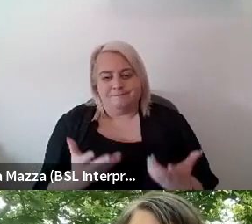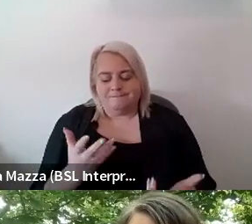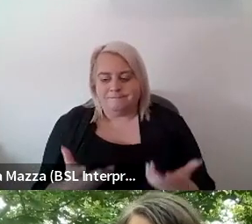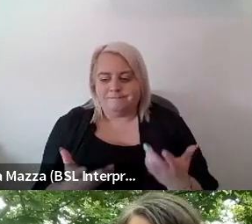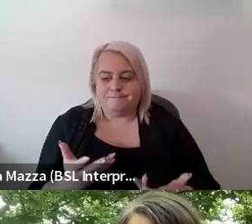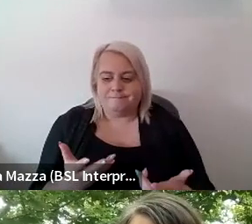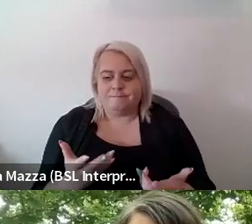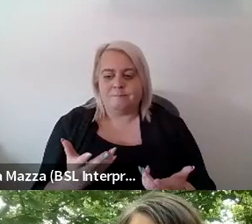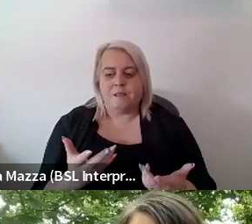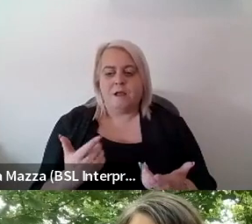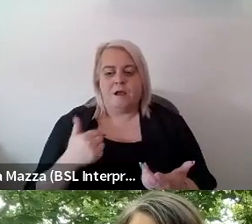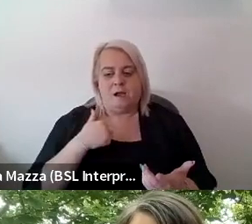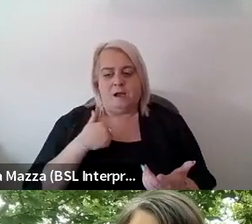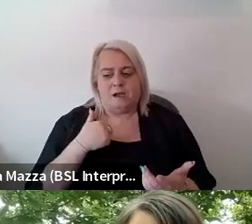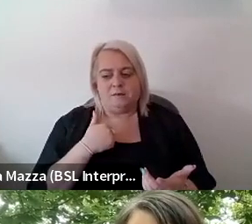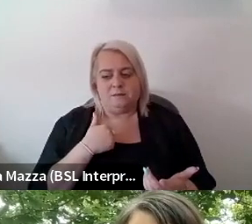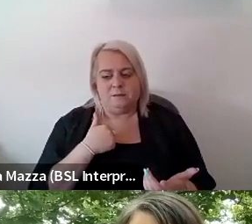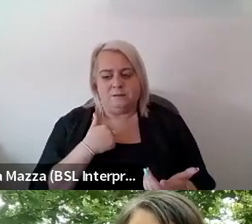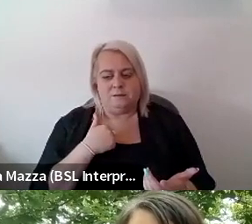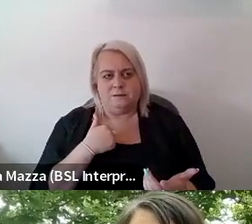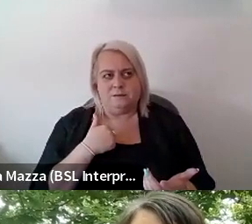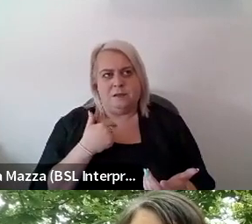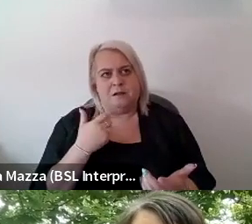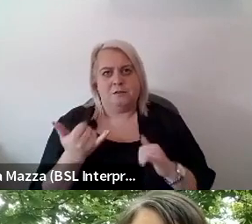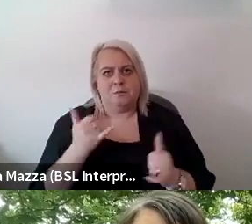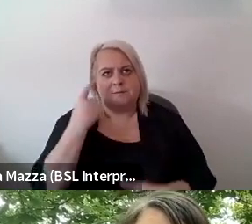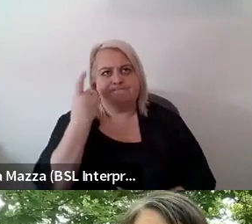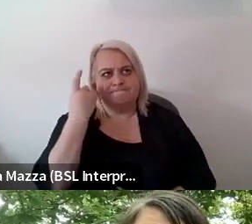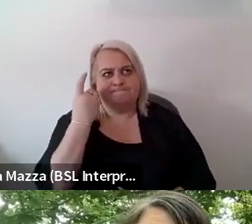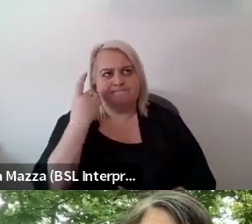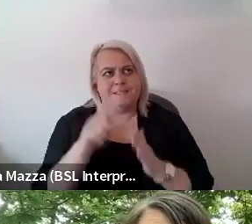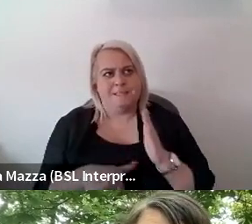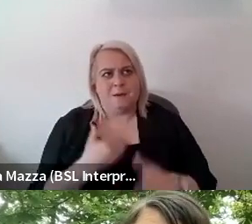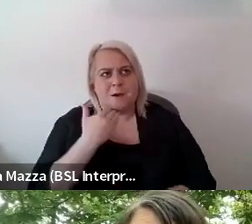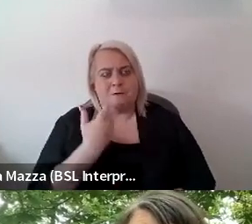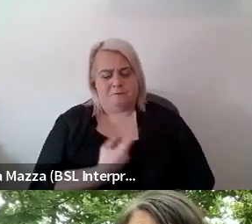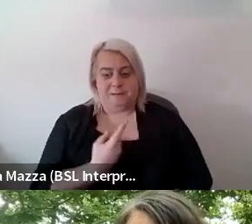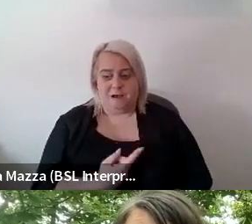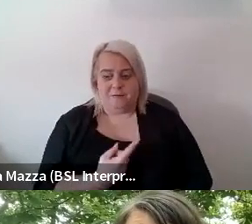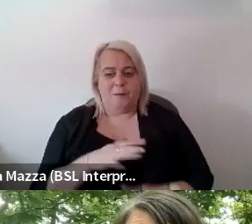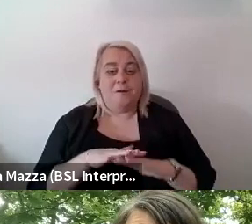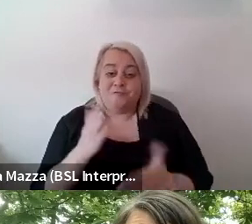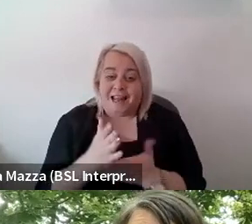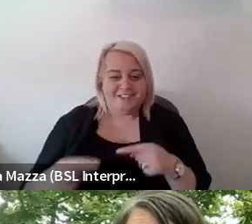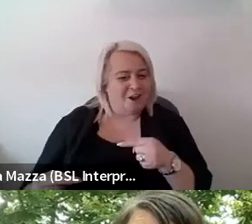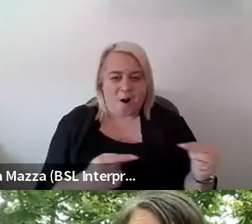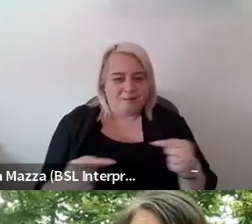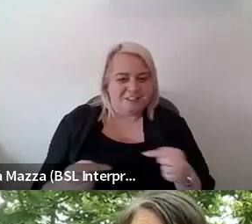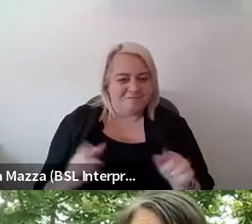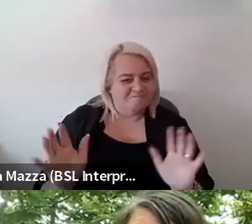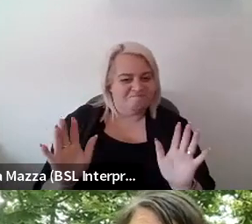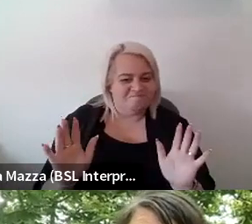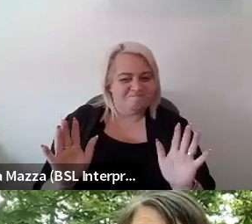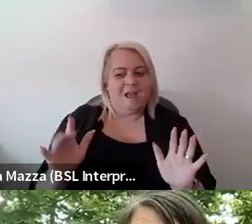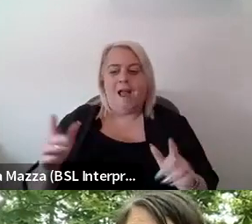less about that. It was more what you were saying, like, am I disabled enough? The good news is it's not a competition. Anybody can be in